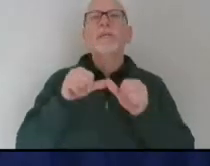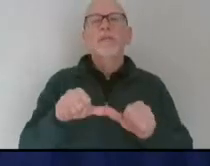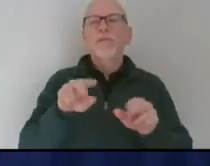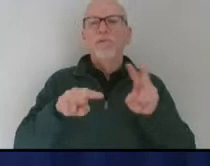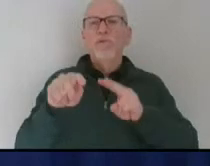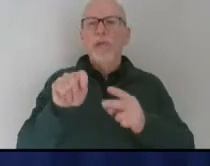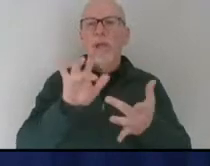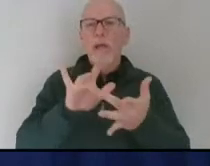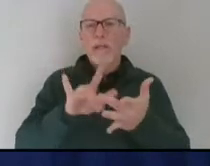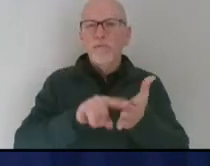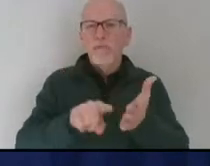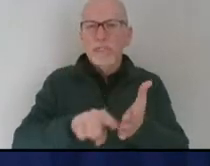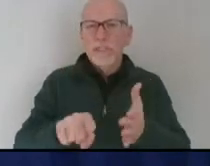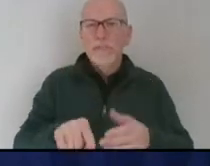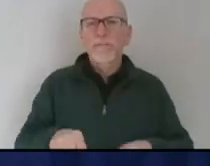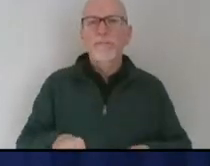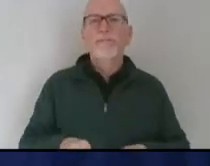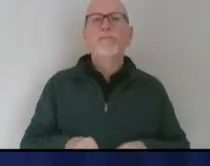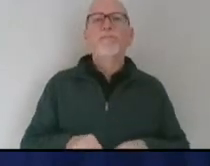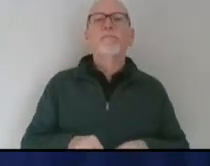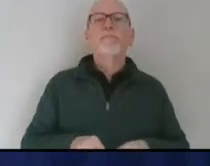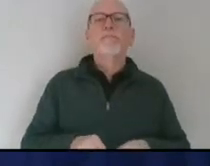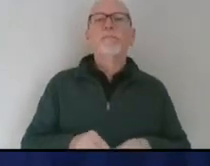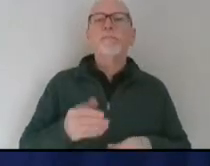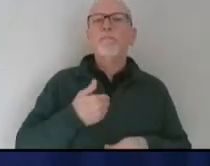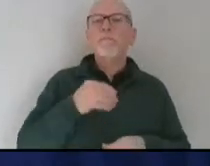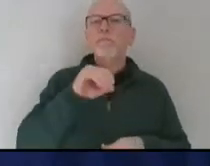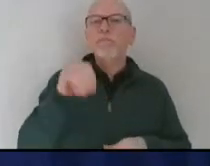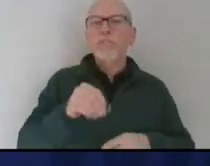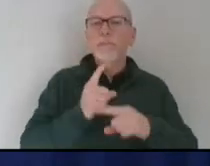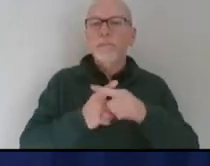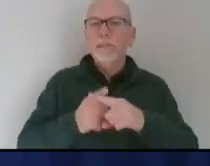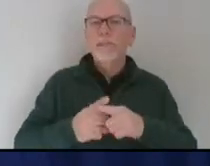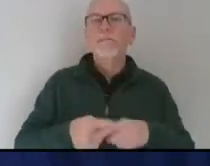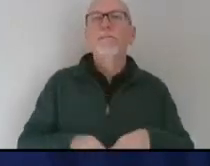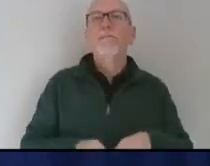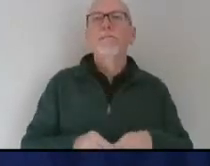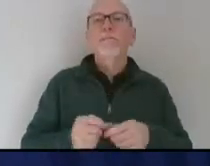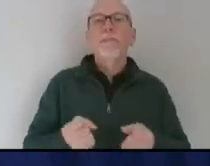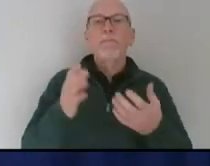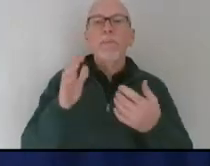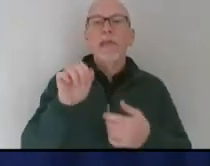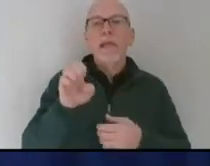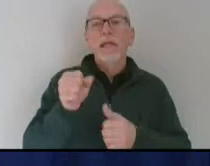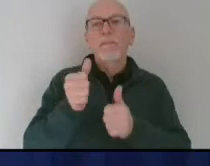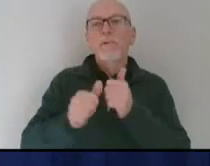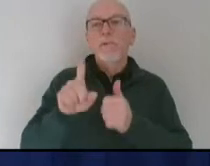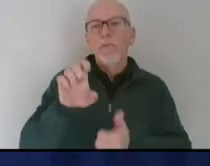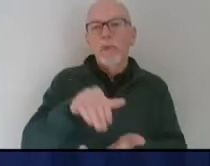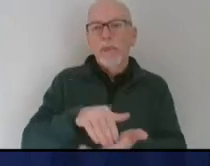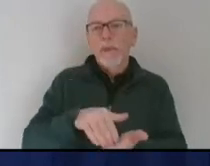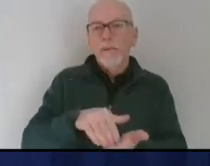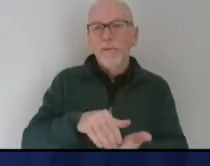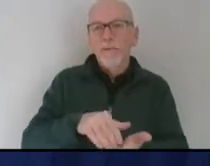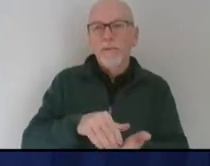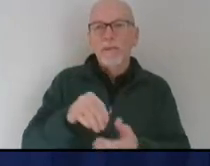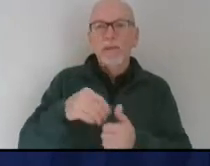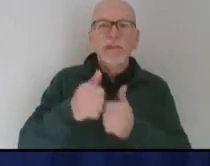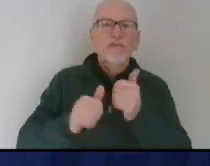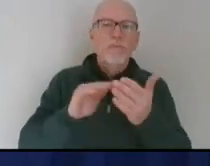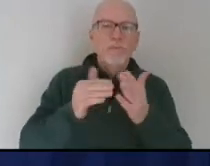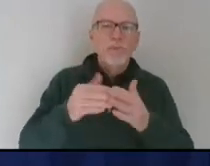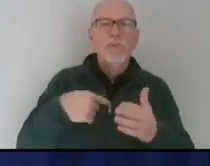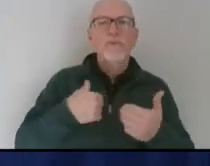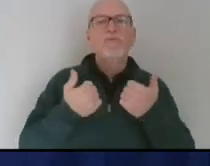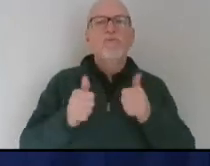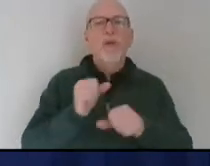contact tracing and our percent positivity, our number of cases per 100,000 in each of our communities, and try to